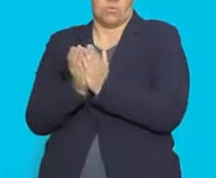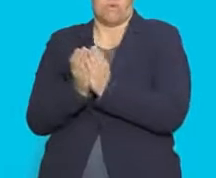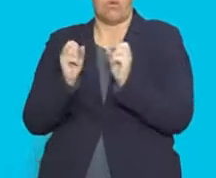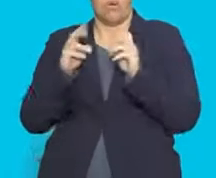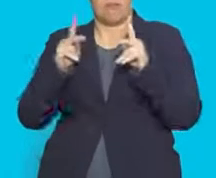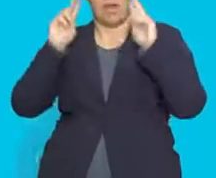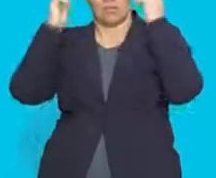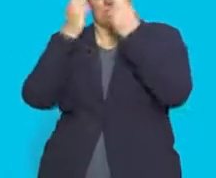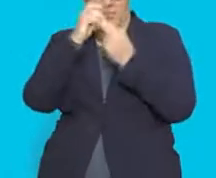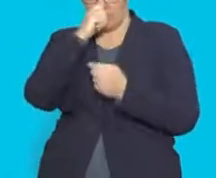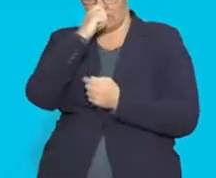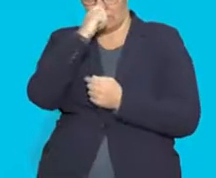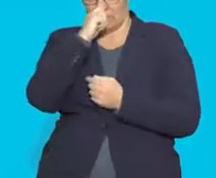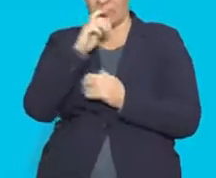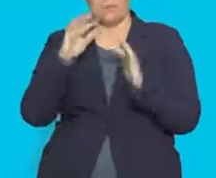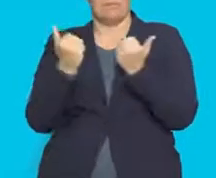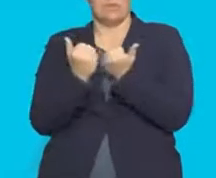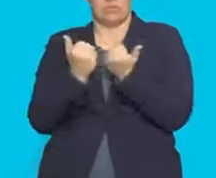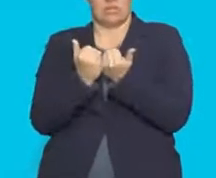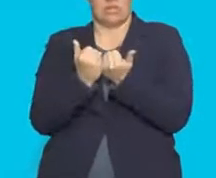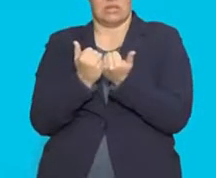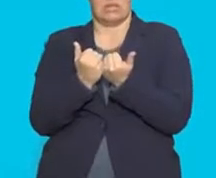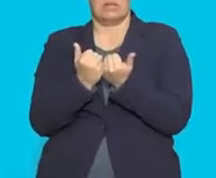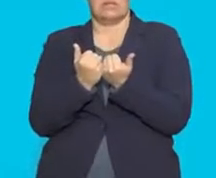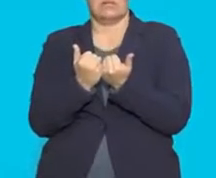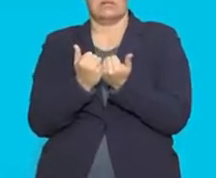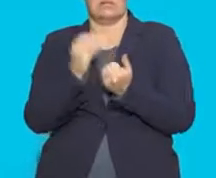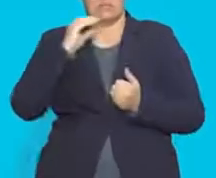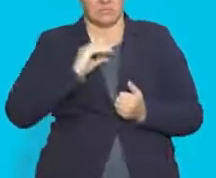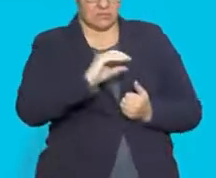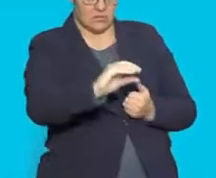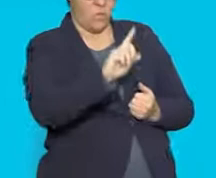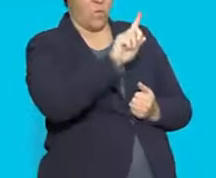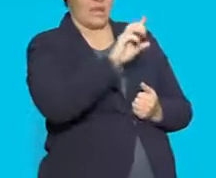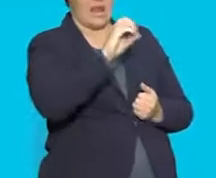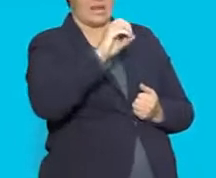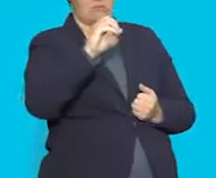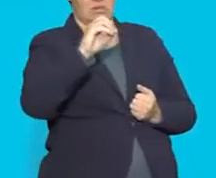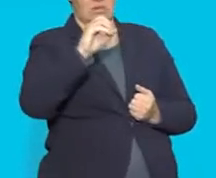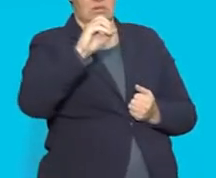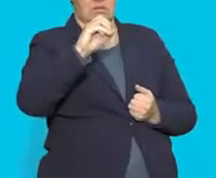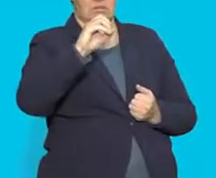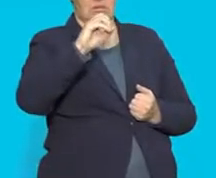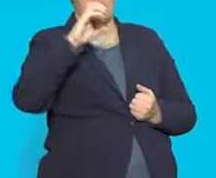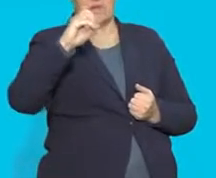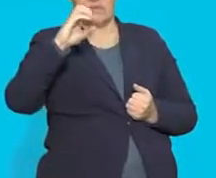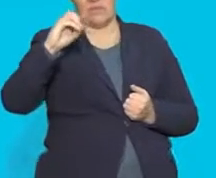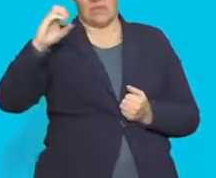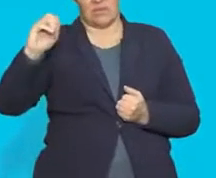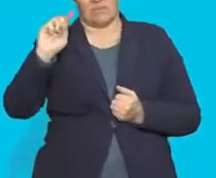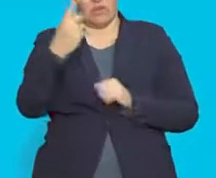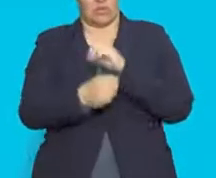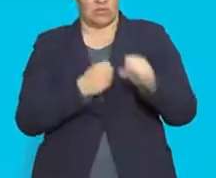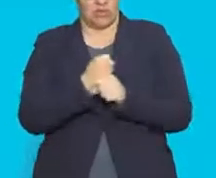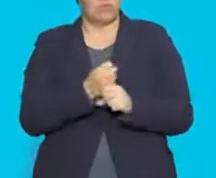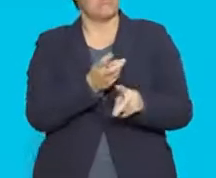higher education, that bursary, they say, we're going to give this person 100,000 for the first year. That's a loan.